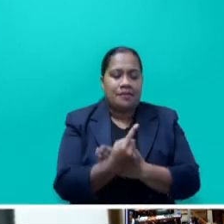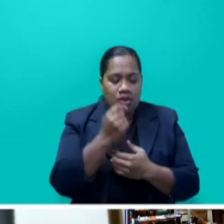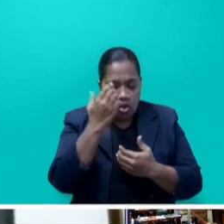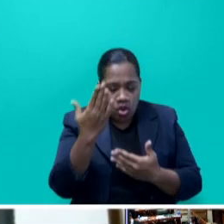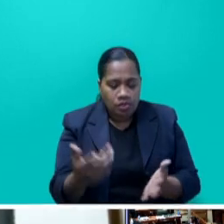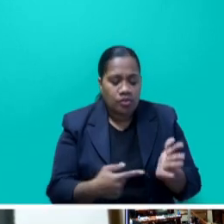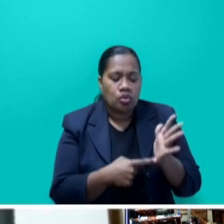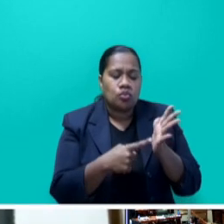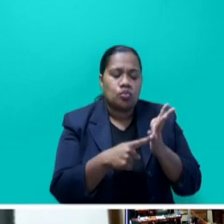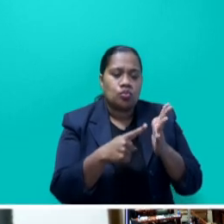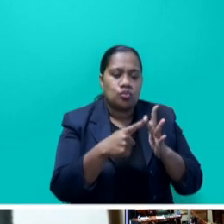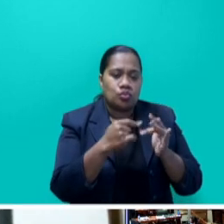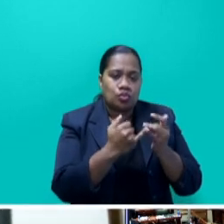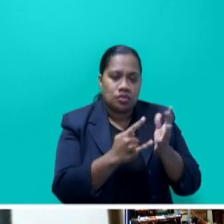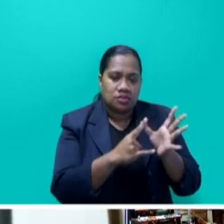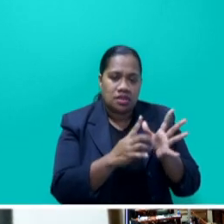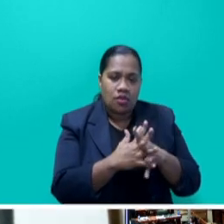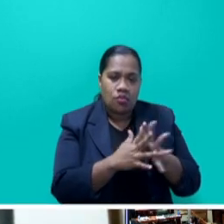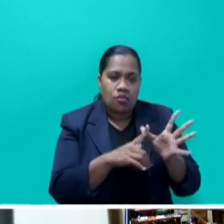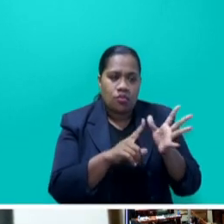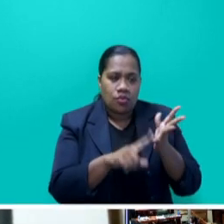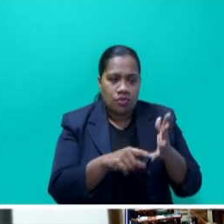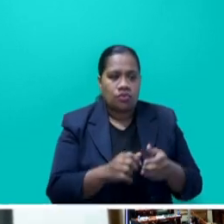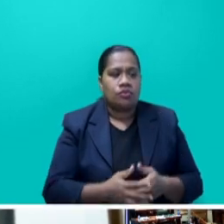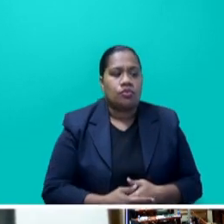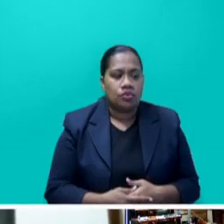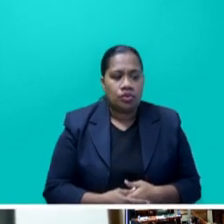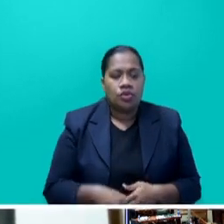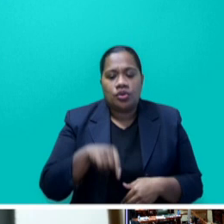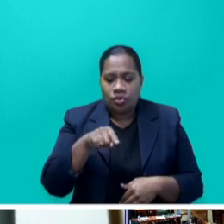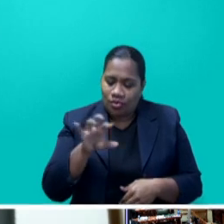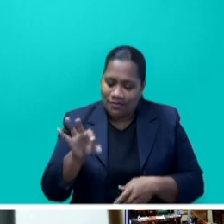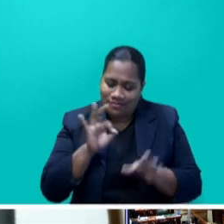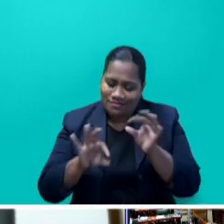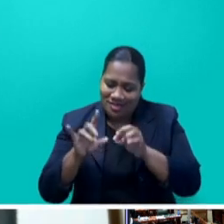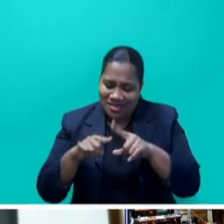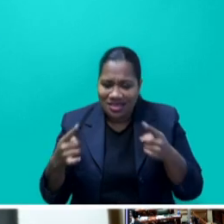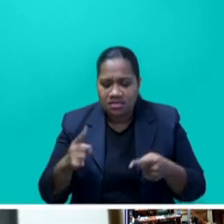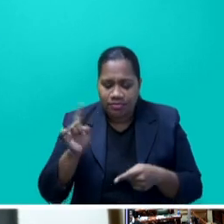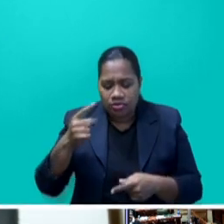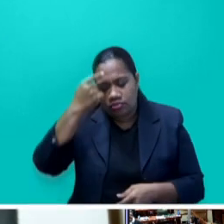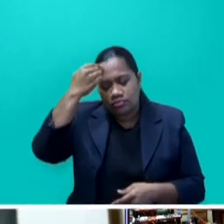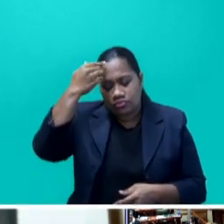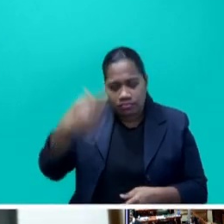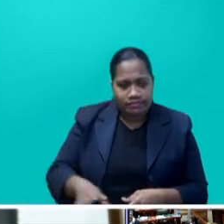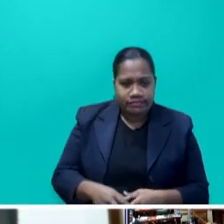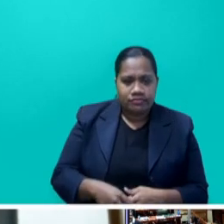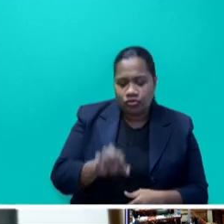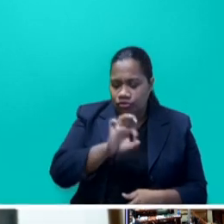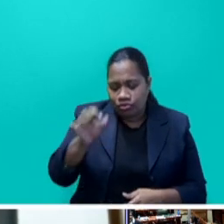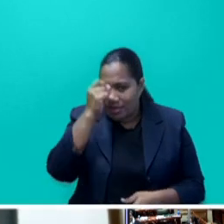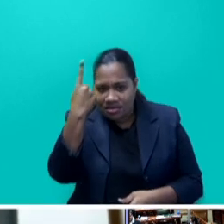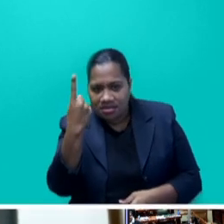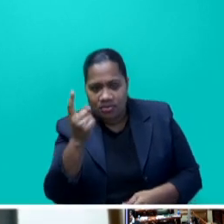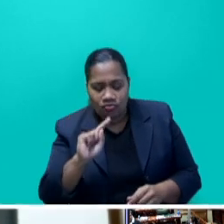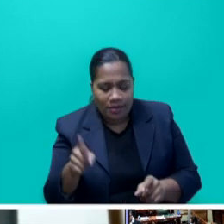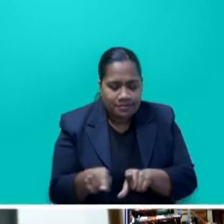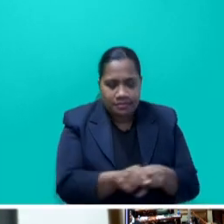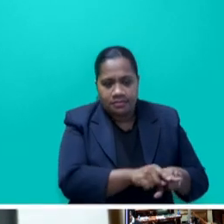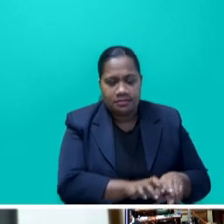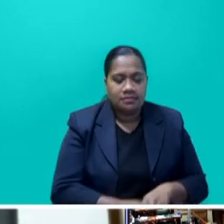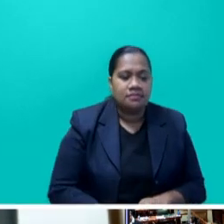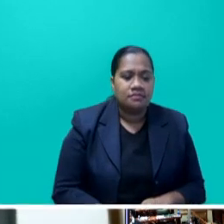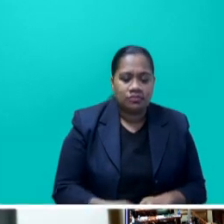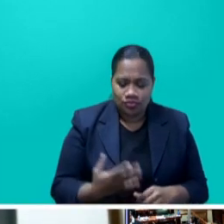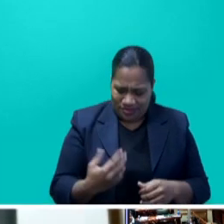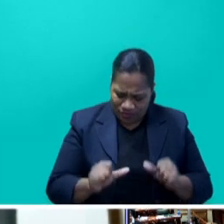not know what happened. You just simply are plucking at things without even understanding what it is. We have now protection for consumers. And